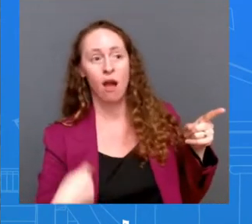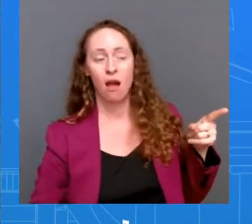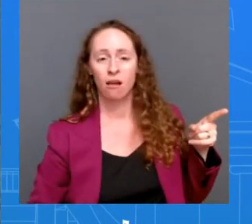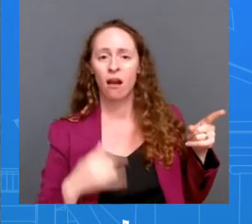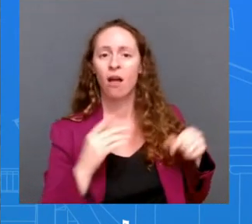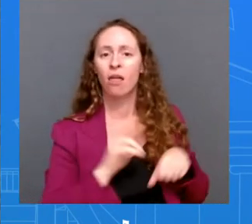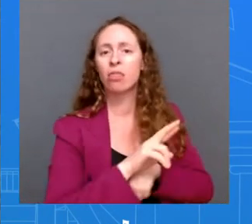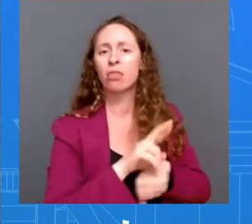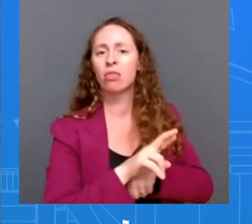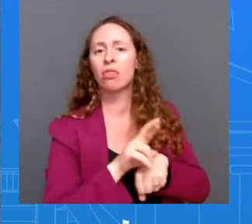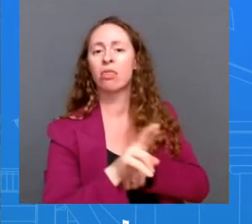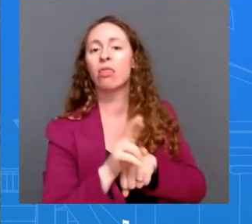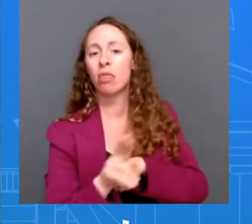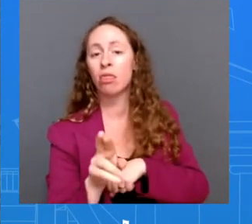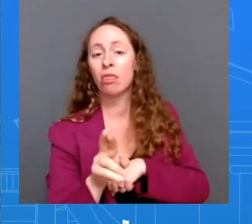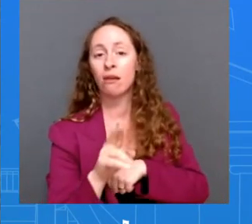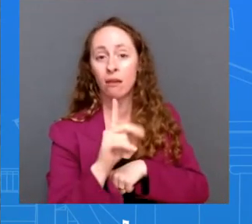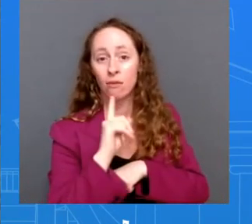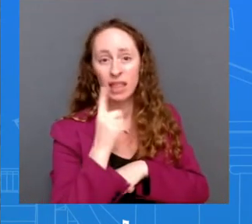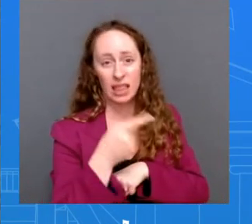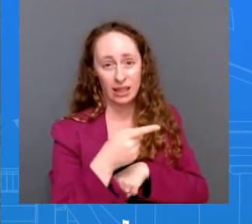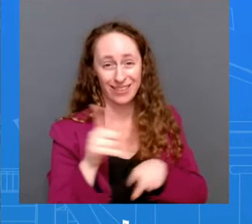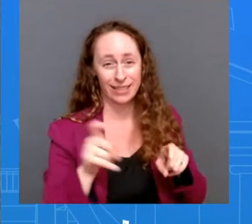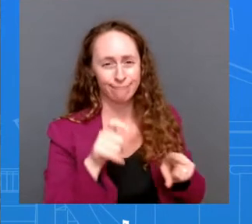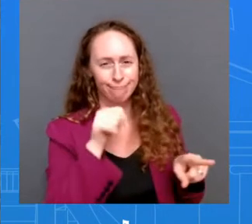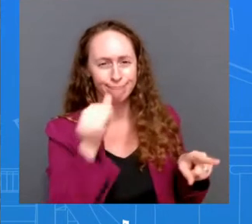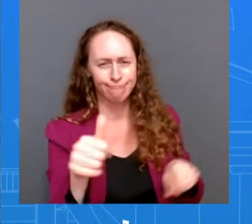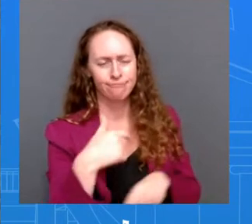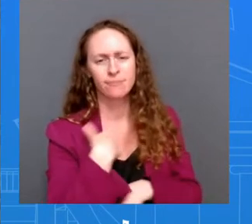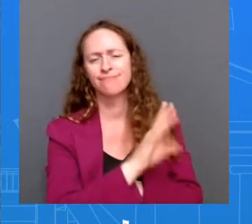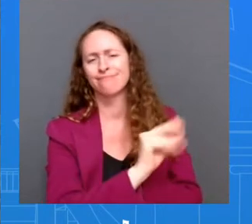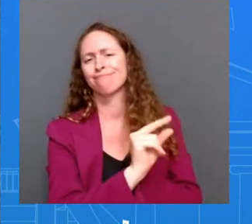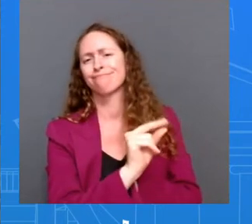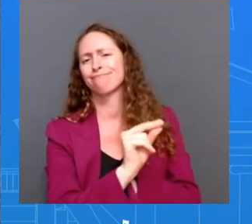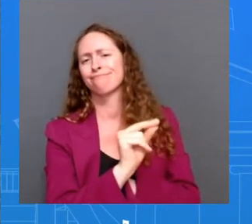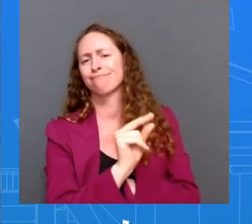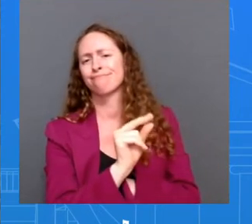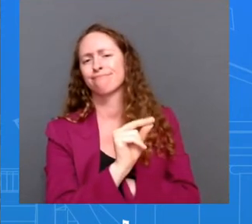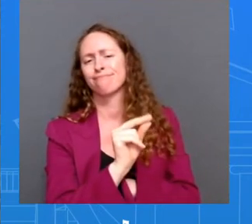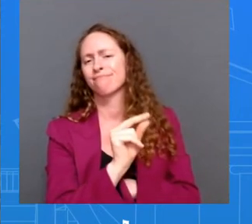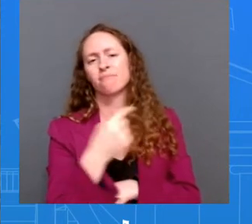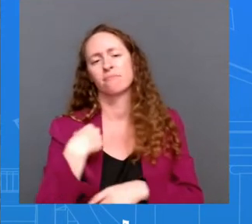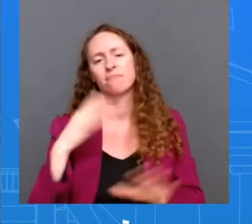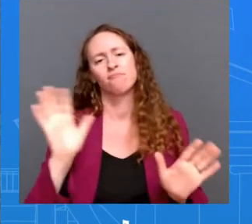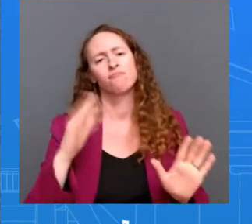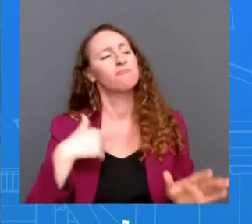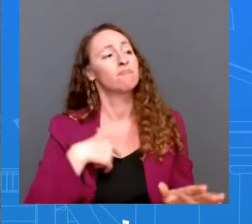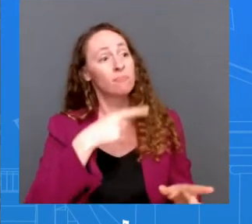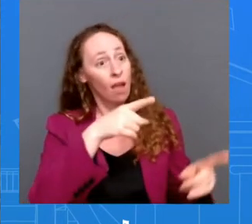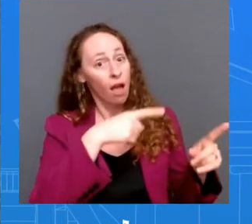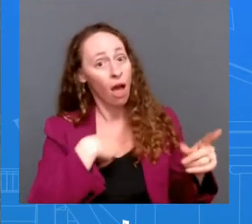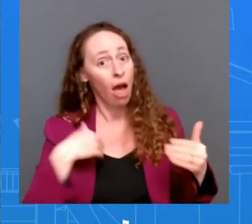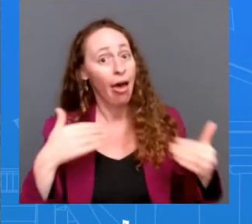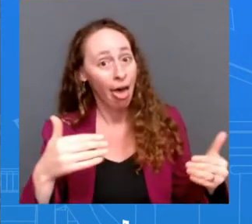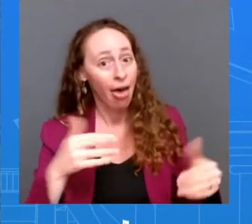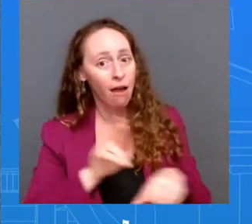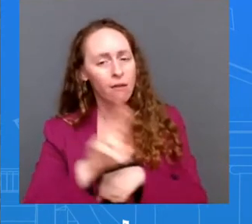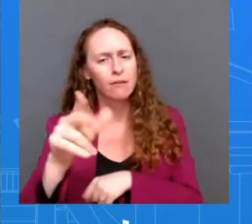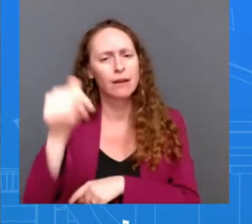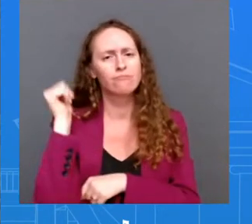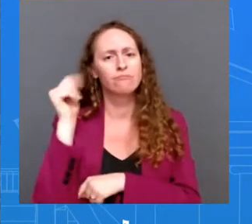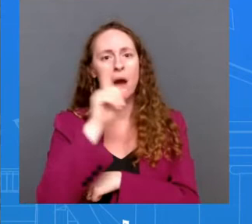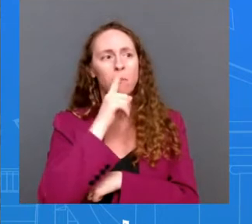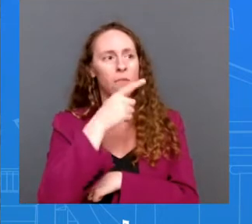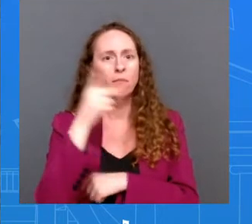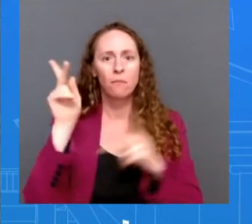by reducing the risks of miscalculation and misperception. We will continue to demonstrate transparency in our U.S.